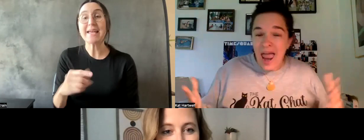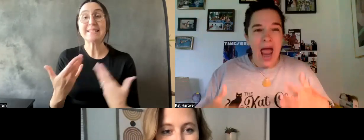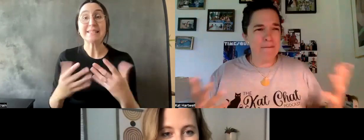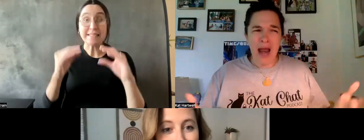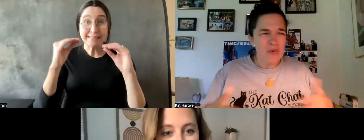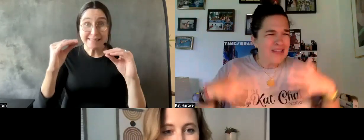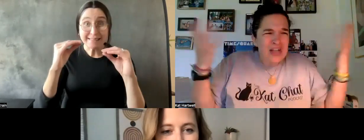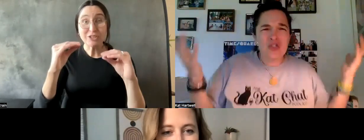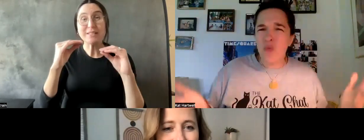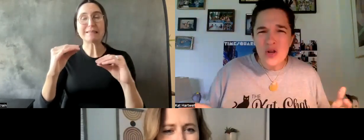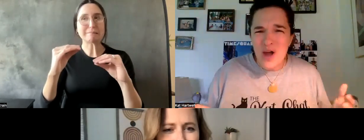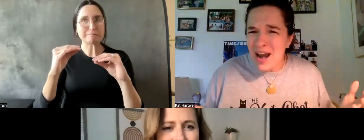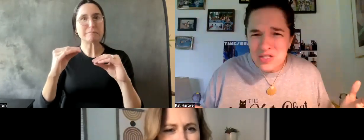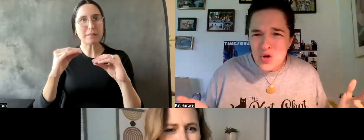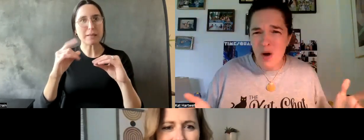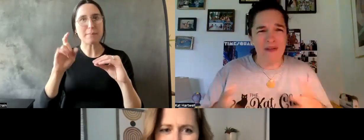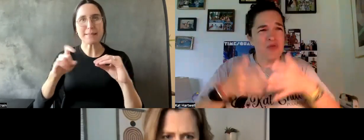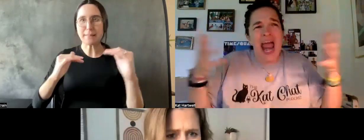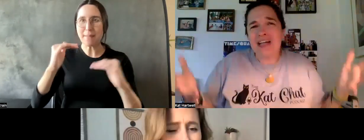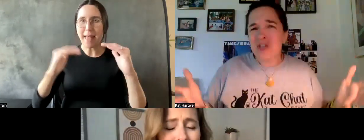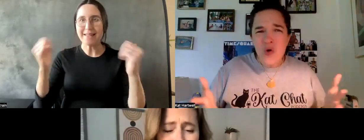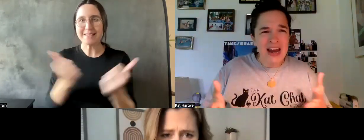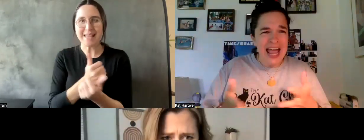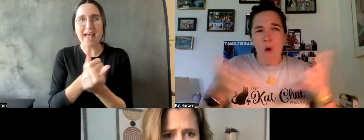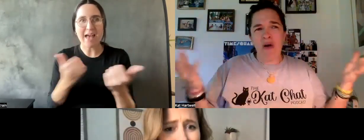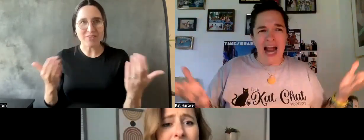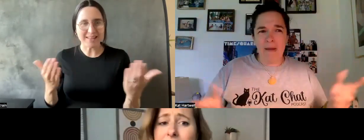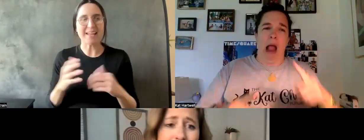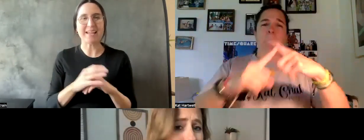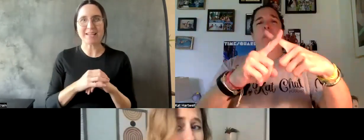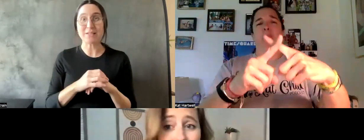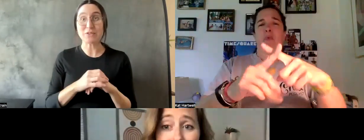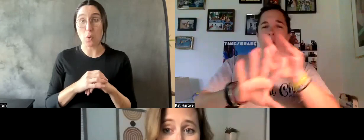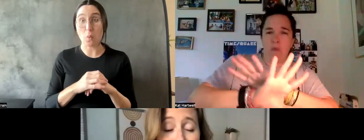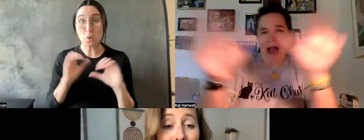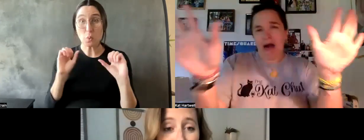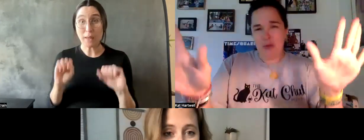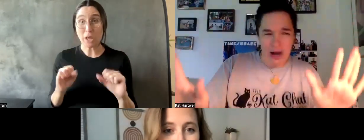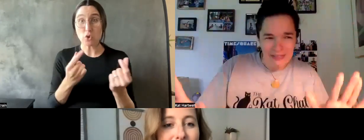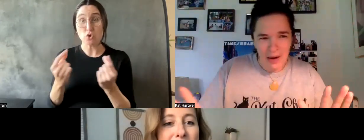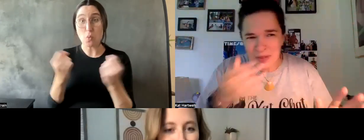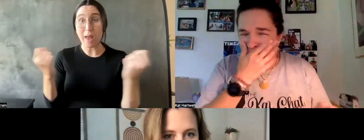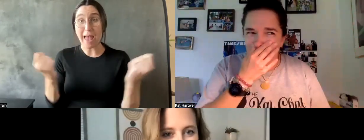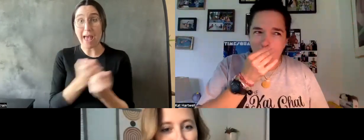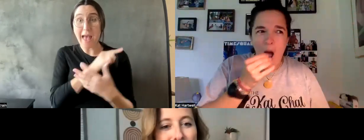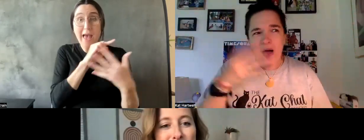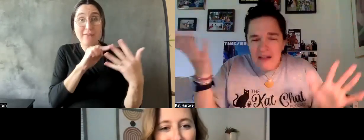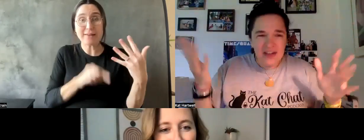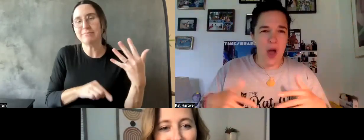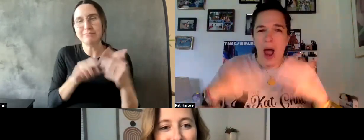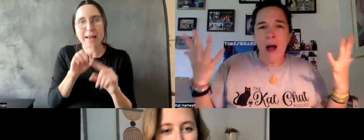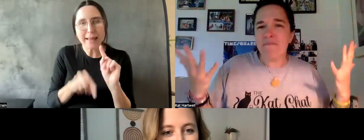month. And family like, do what you gotta do. I mean, if you can't do it, we're not gonna be like, we're not gonna do anything with you